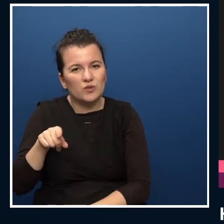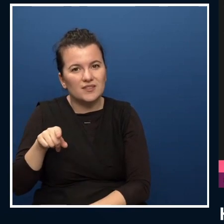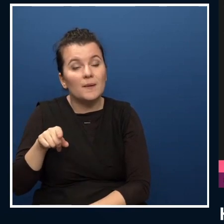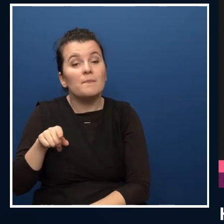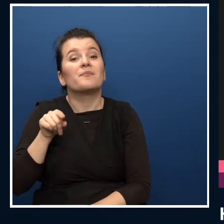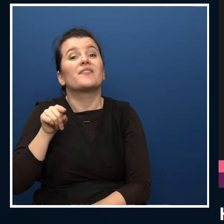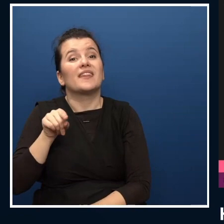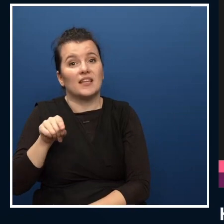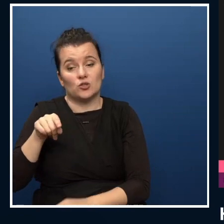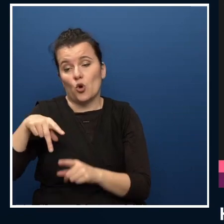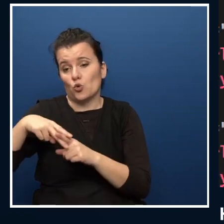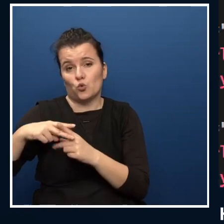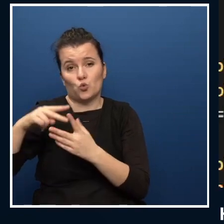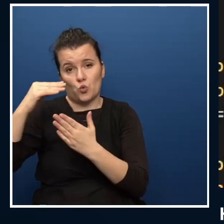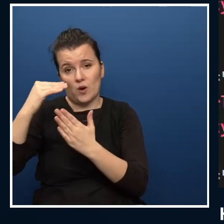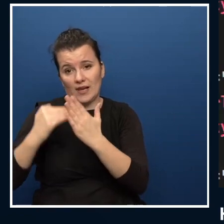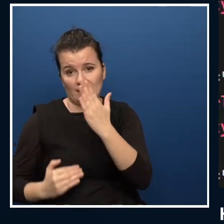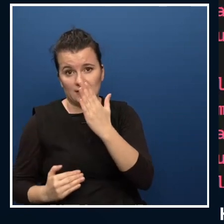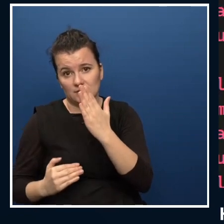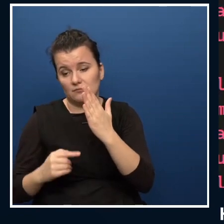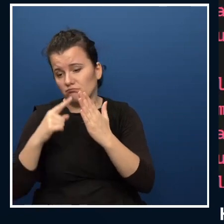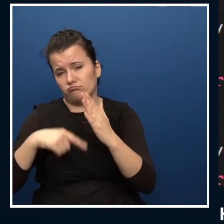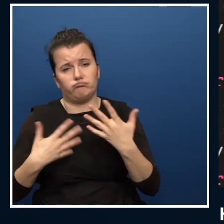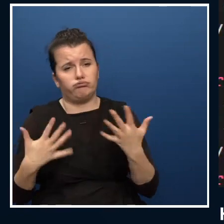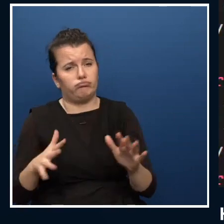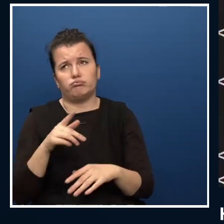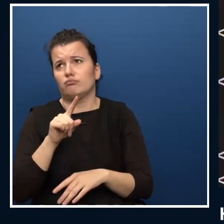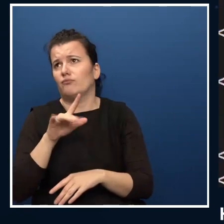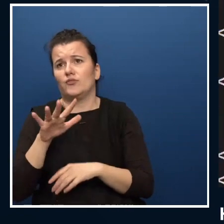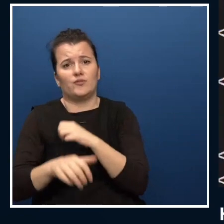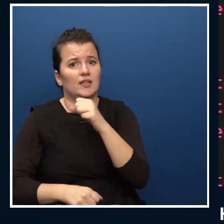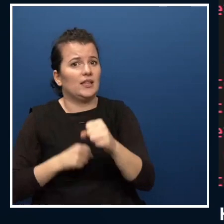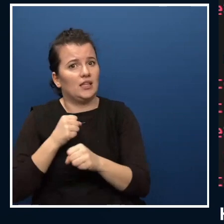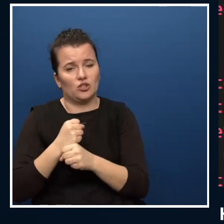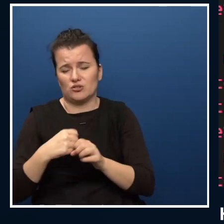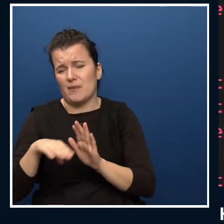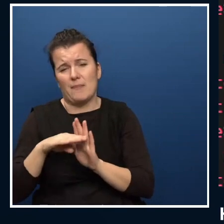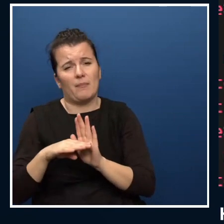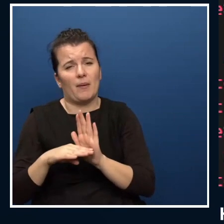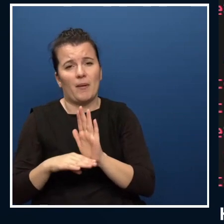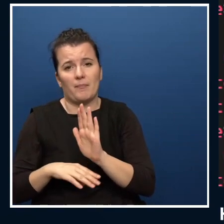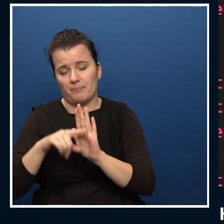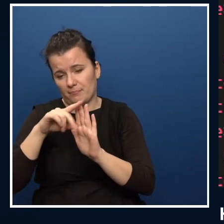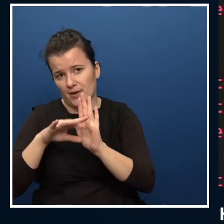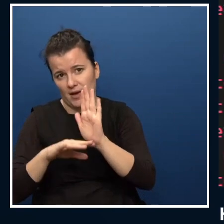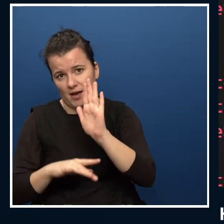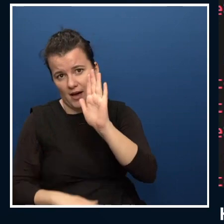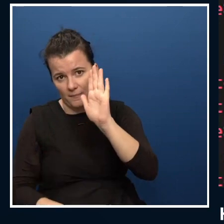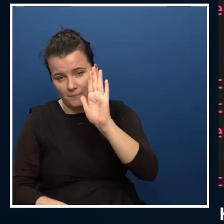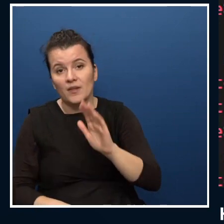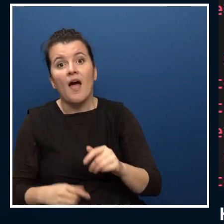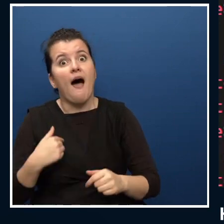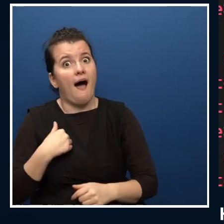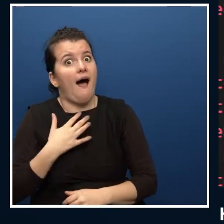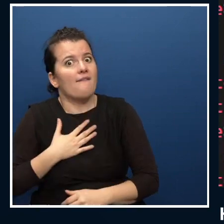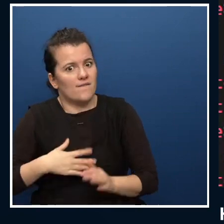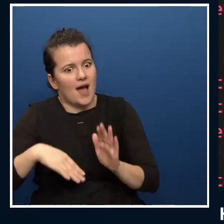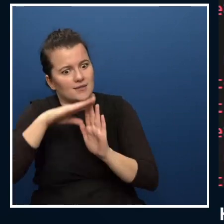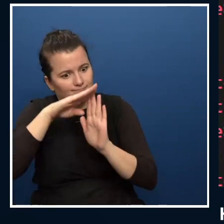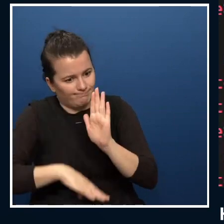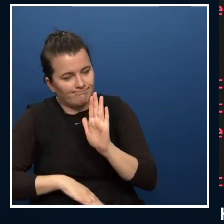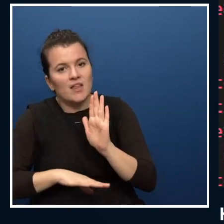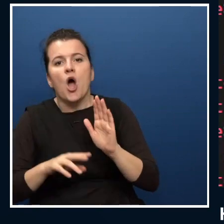for 15 years. I wanted to make it so none of those URLs broke. So I need